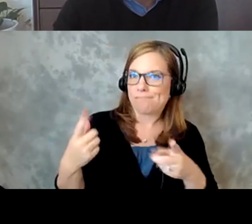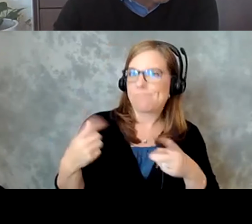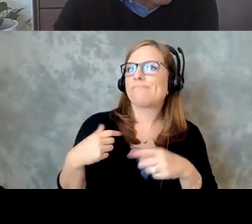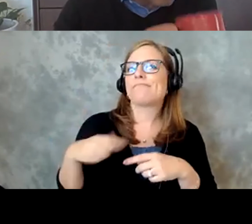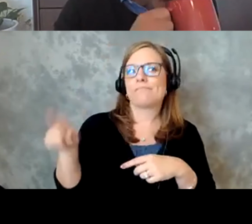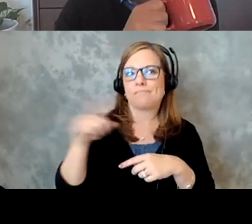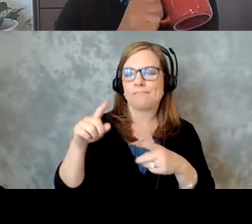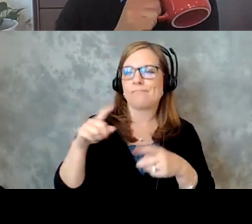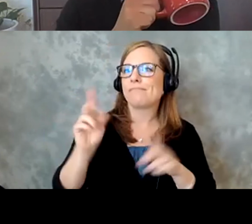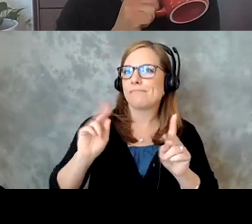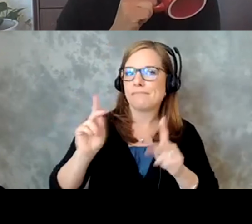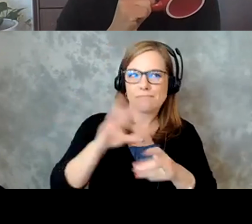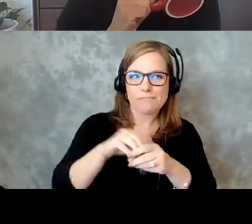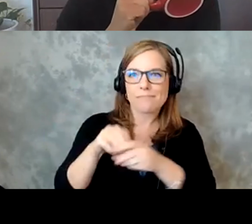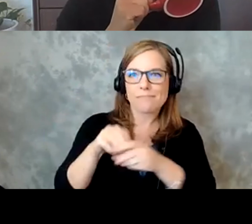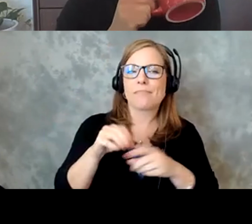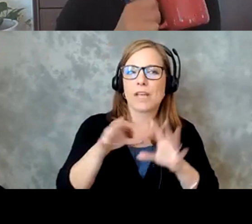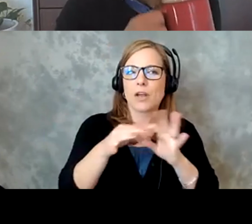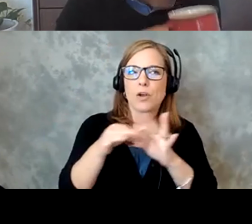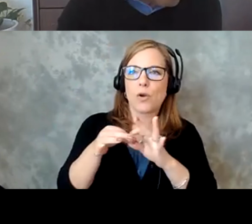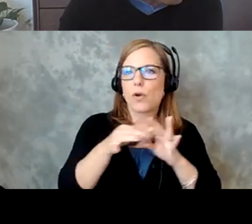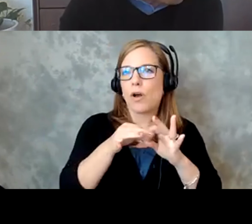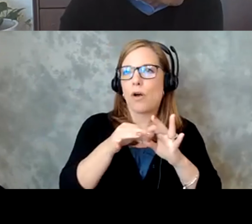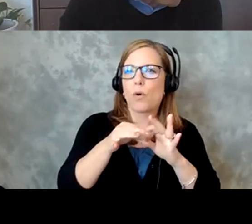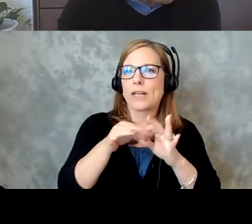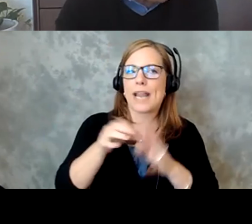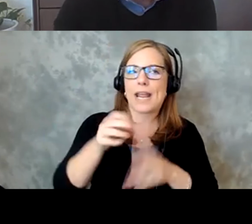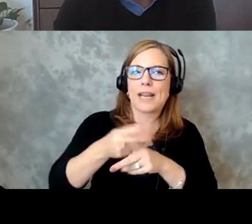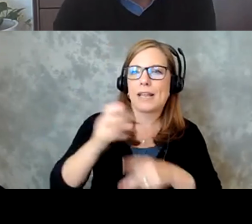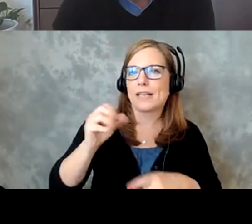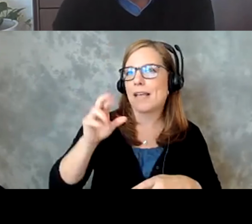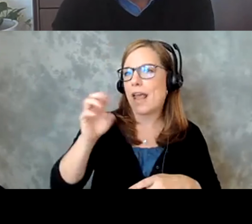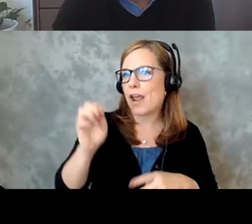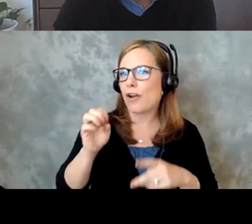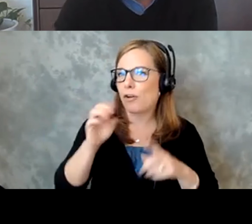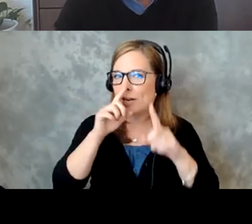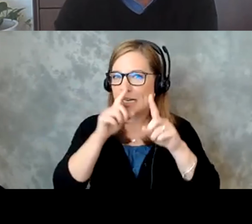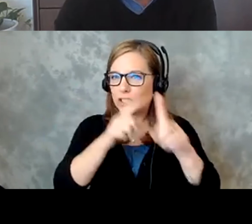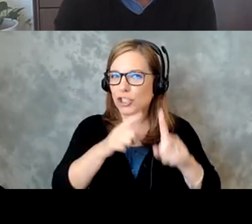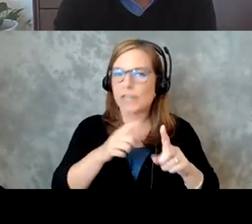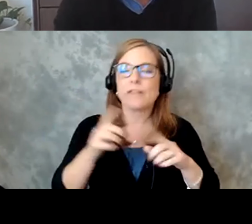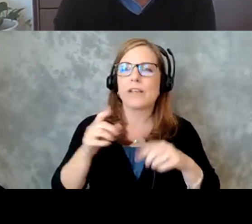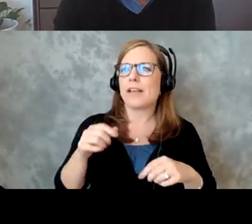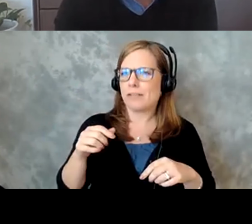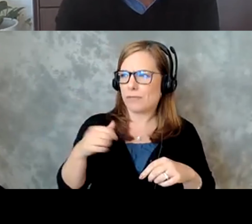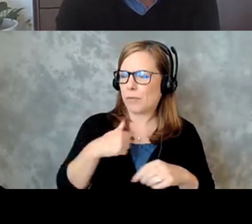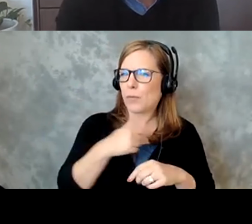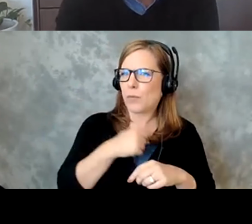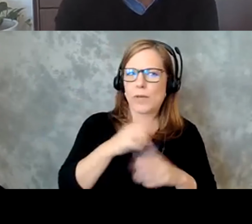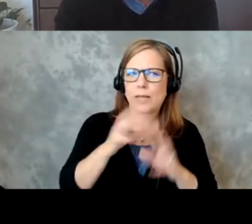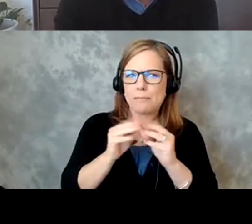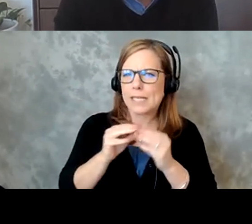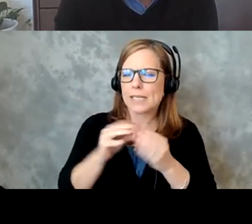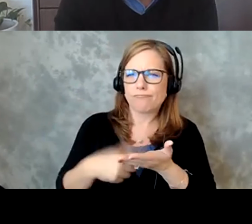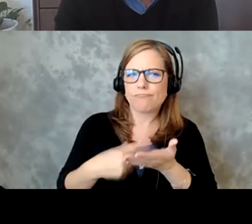are participating in the coordinated care initiative. There were lots of lessons learned and best practices that